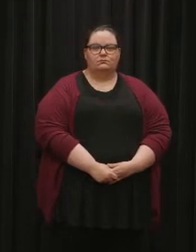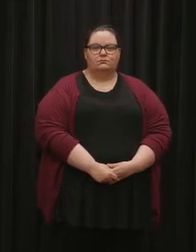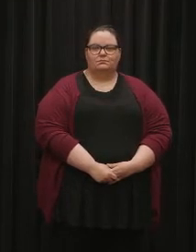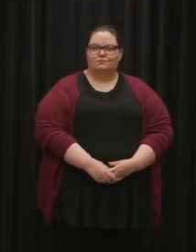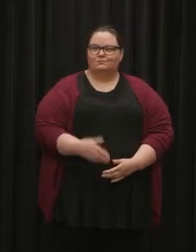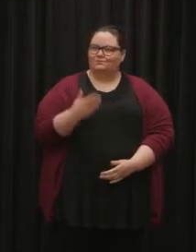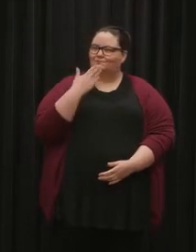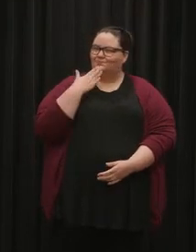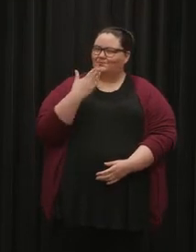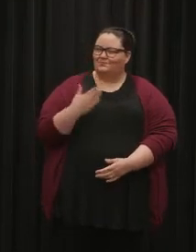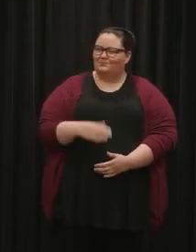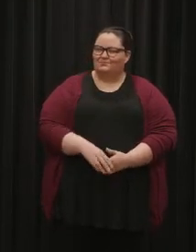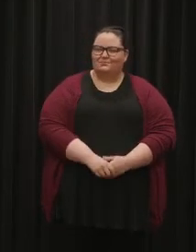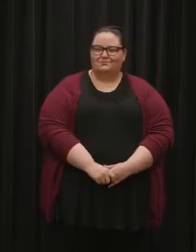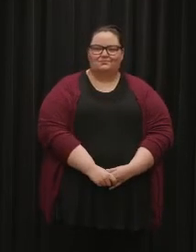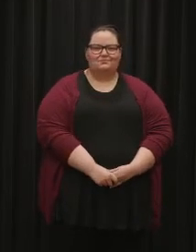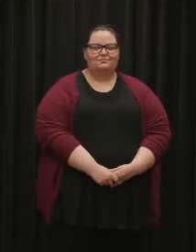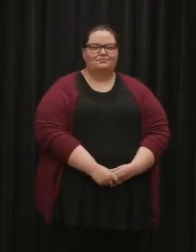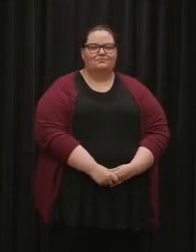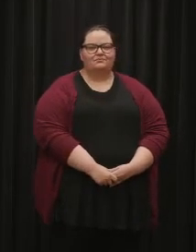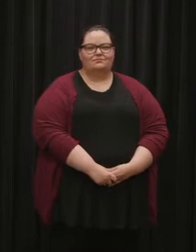Thank you, Bruce. Merci.